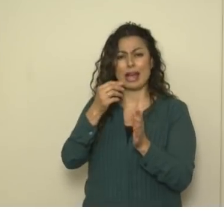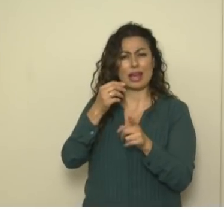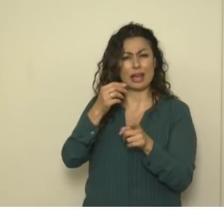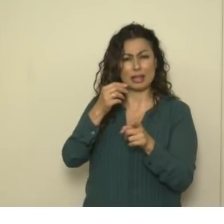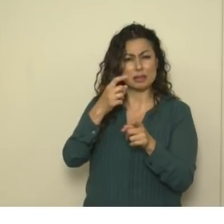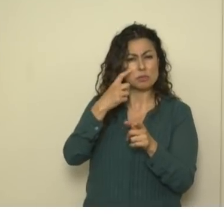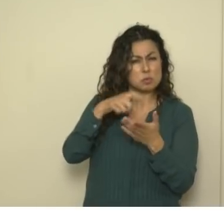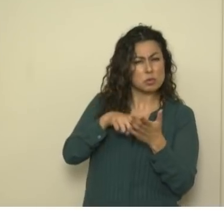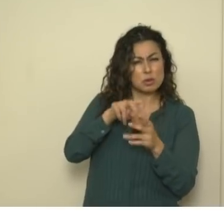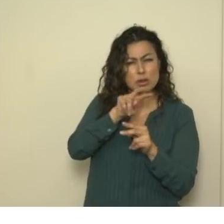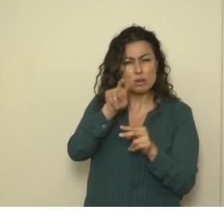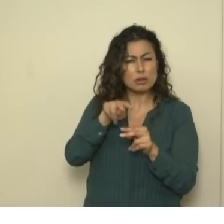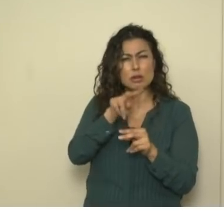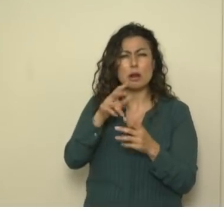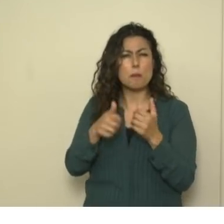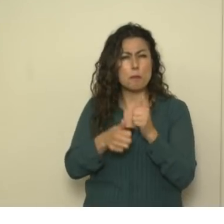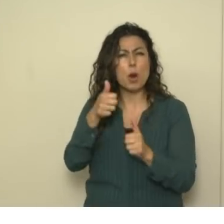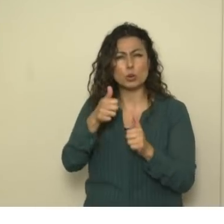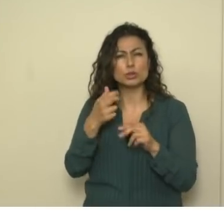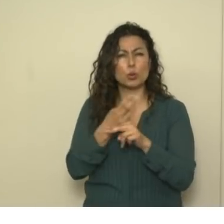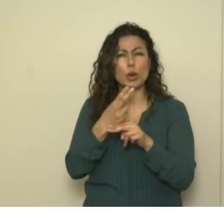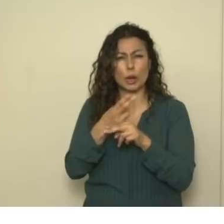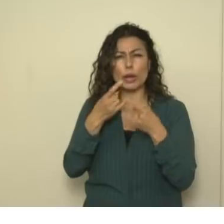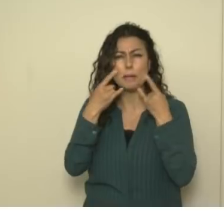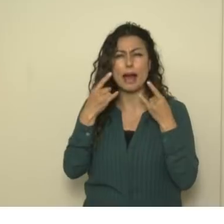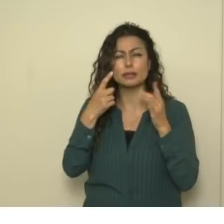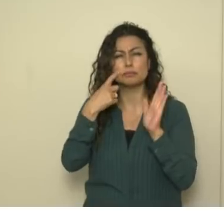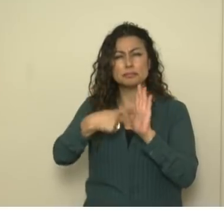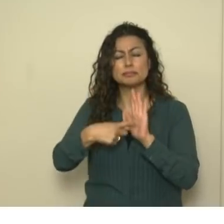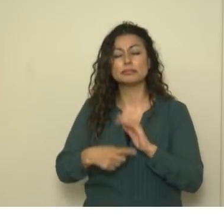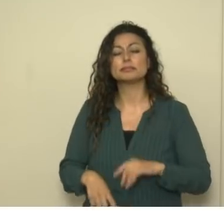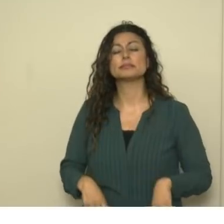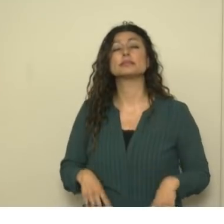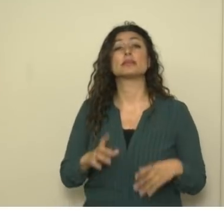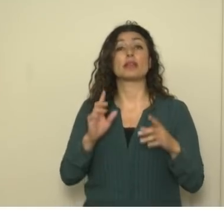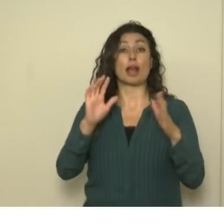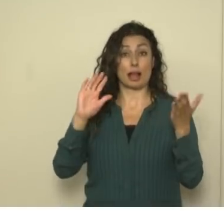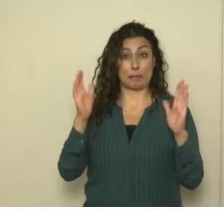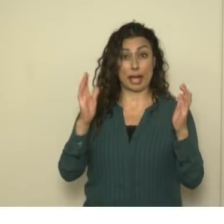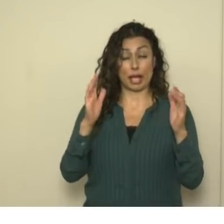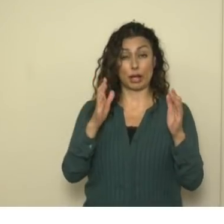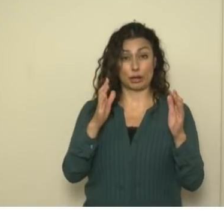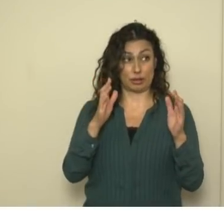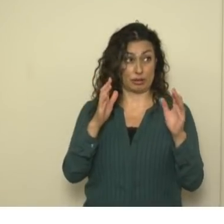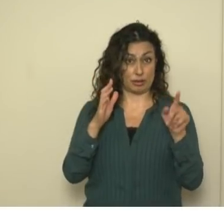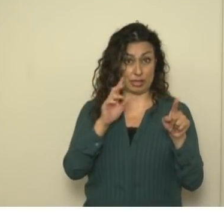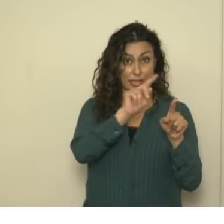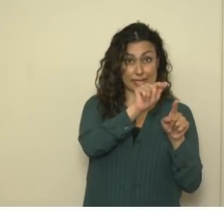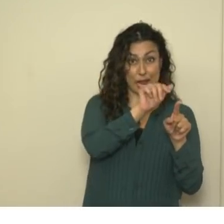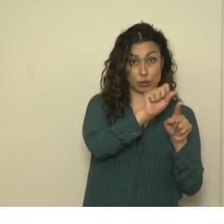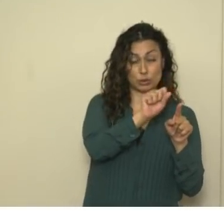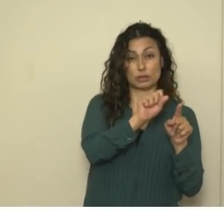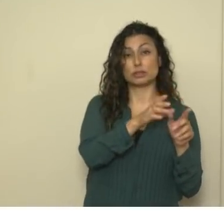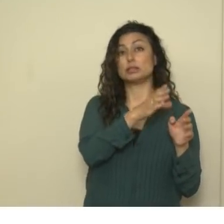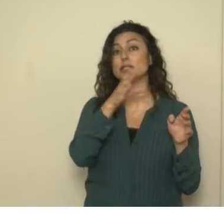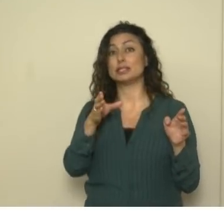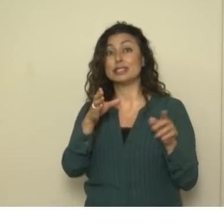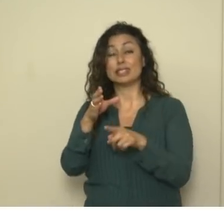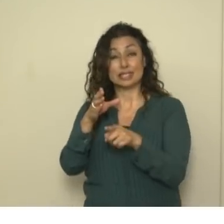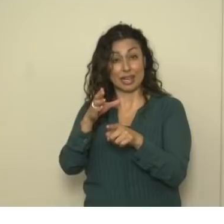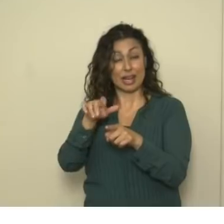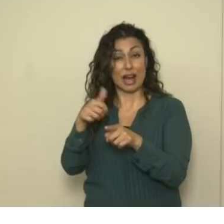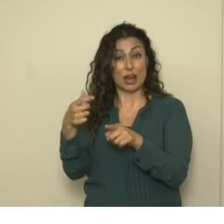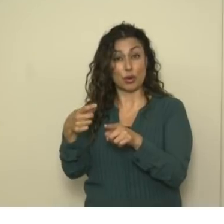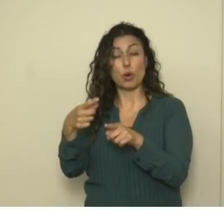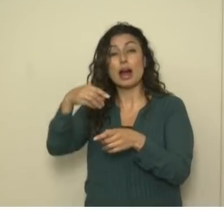as you can see in that photo, people are wearing masks. By contrast, this is indoor dining that